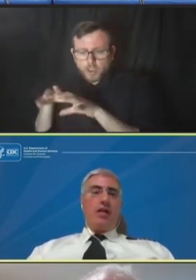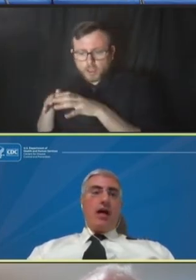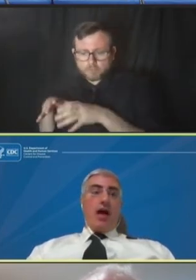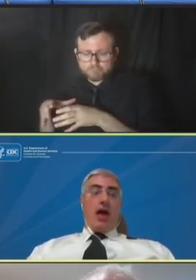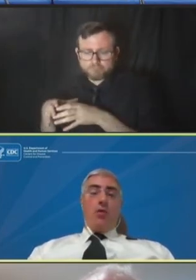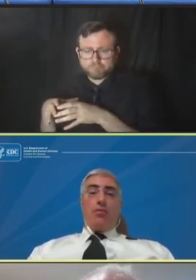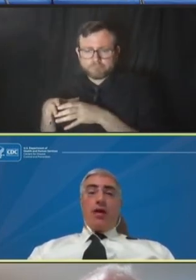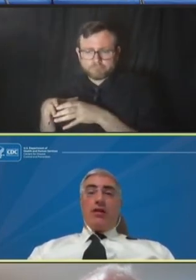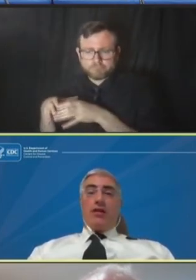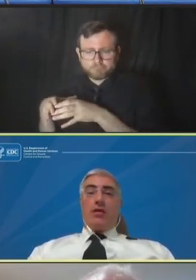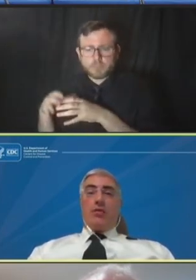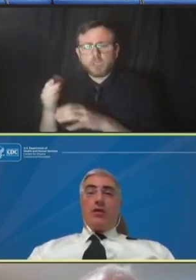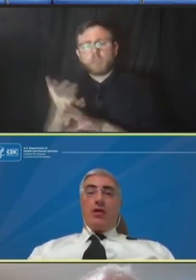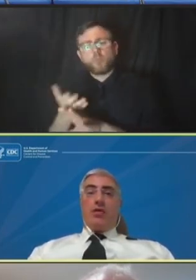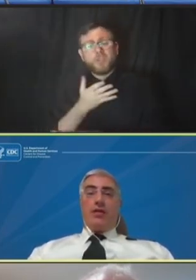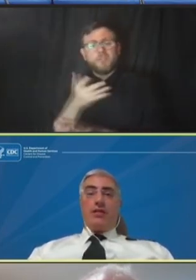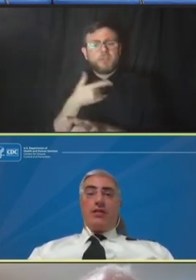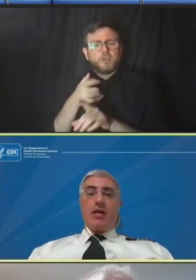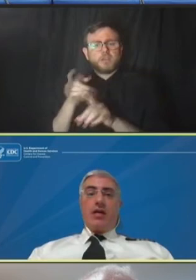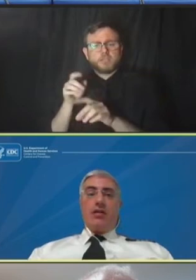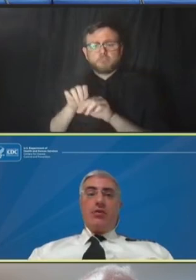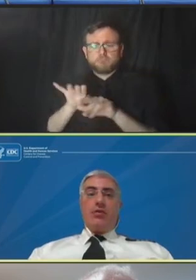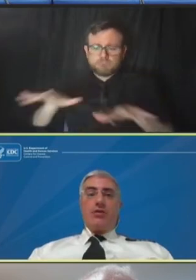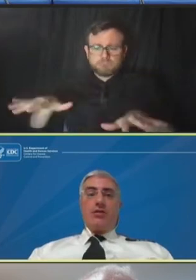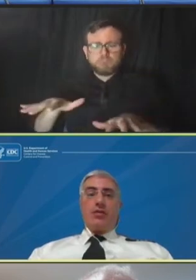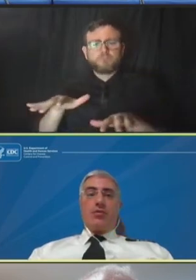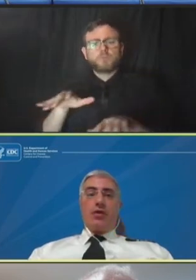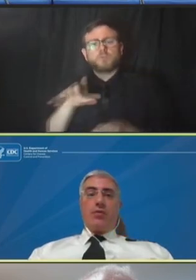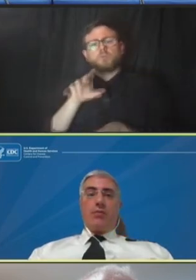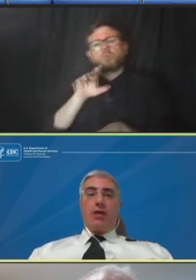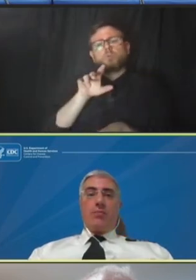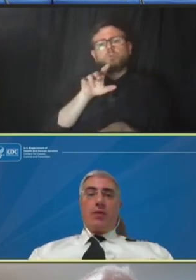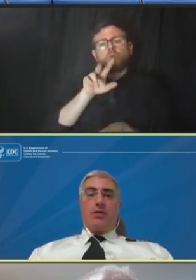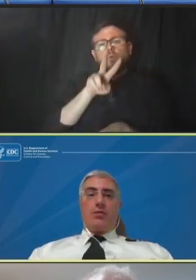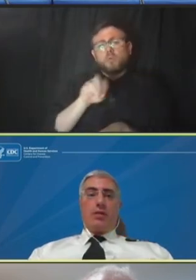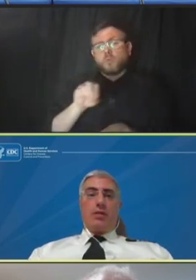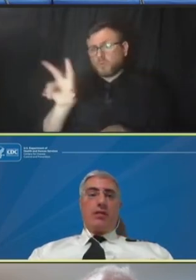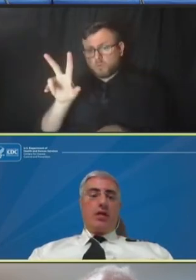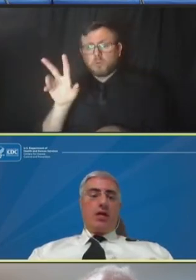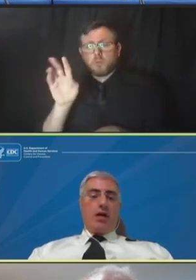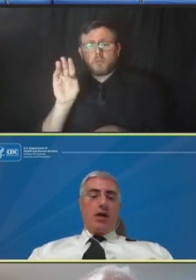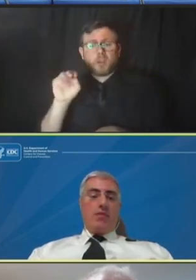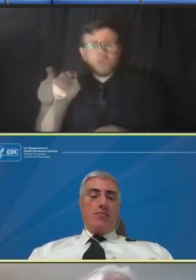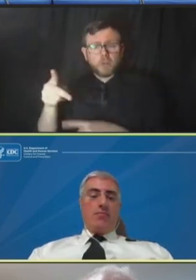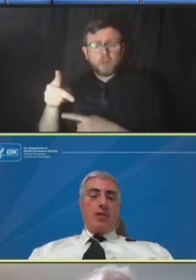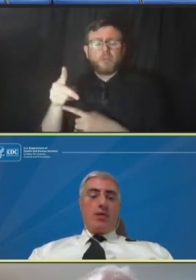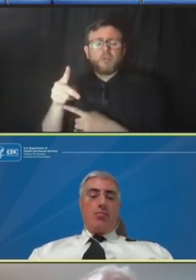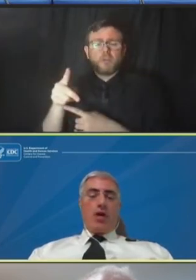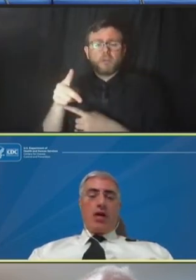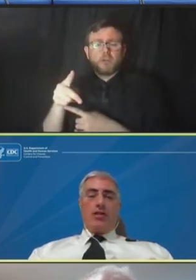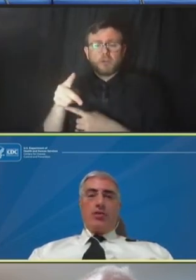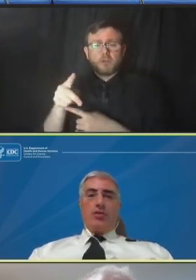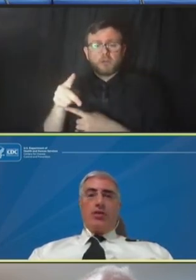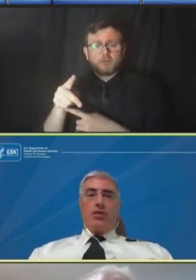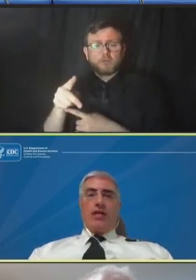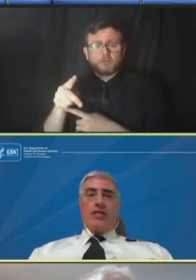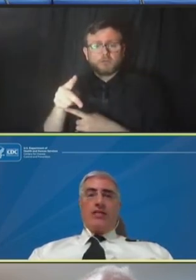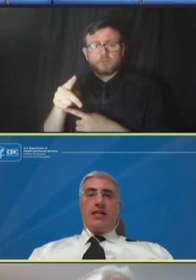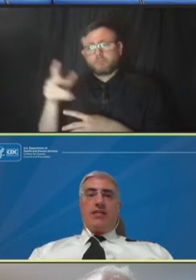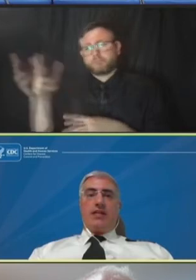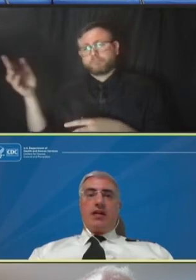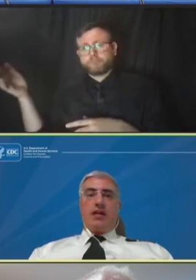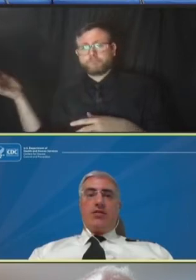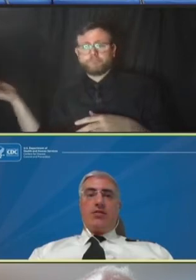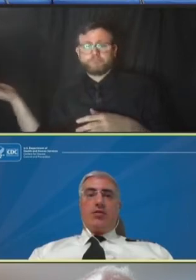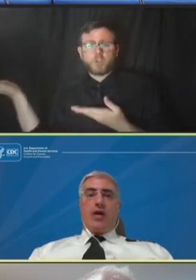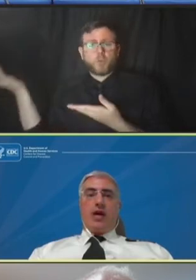previous outbreak that I would note is in 2003 when monkeypox was brought to the United